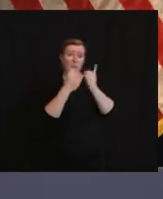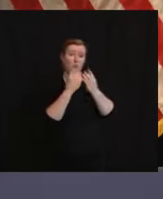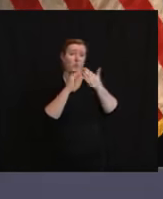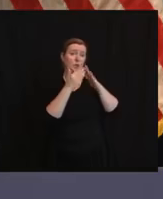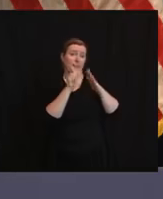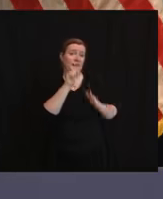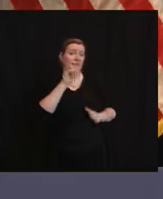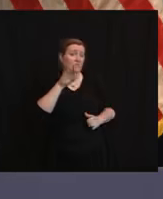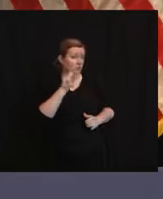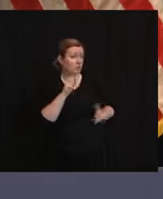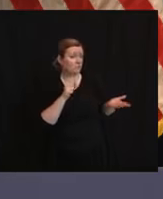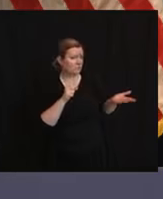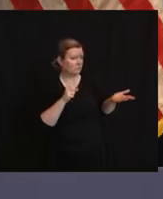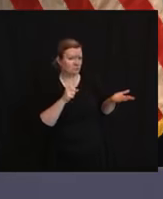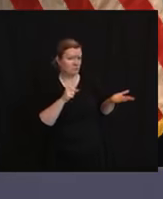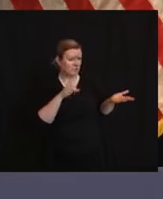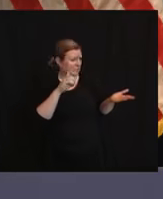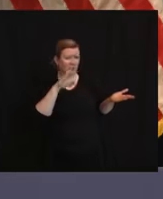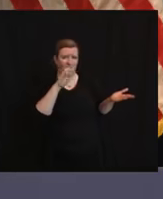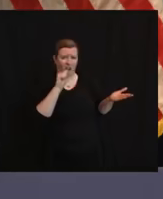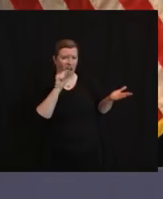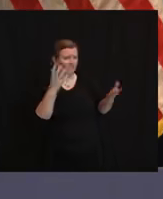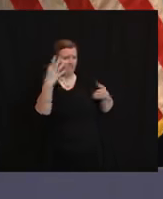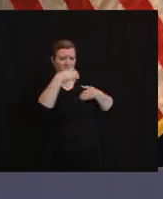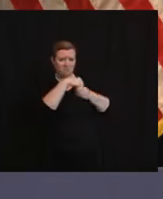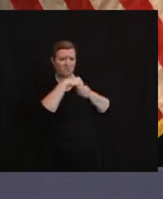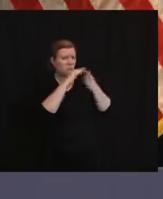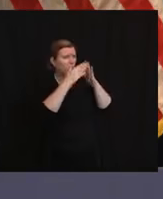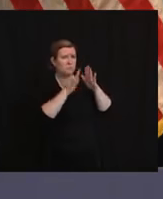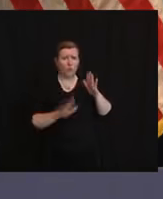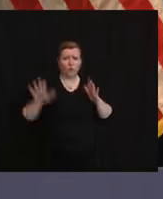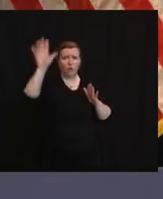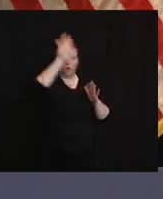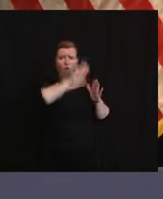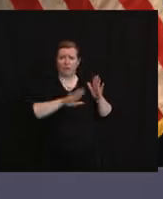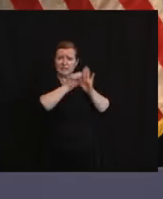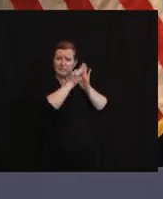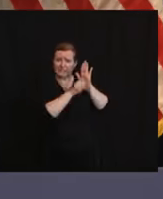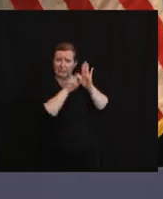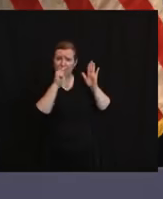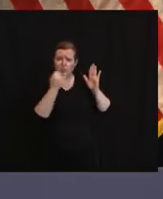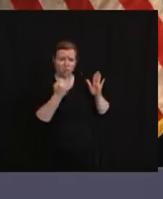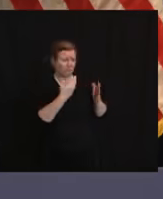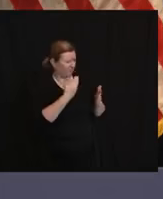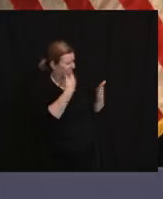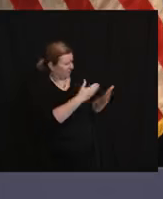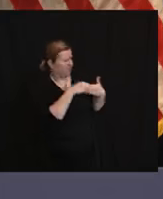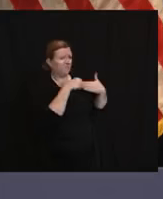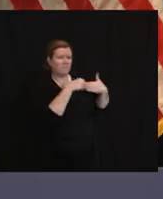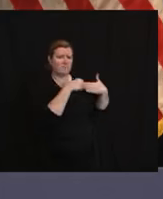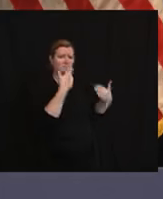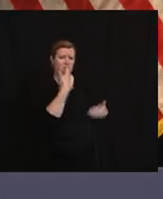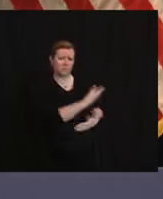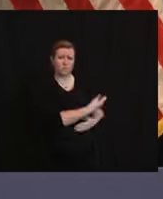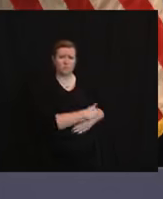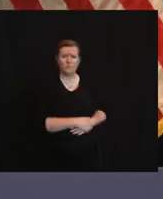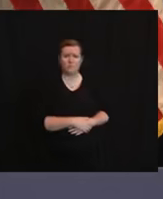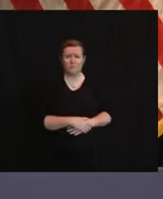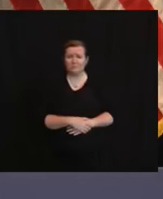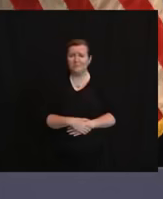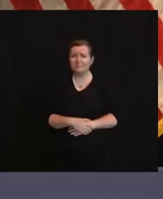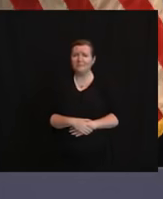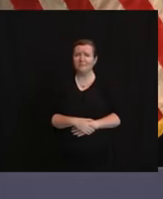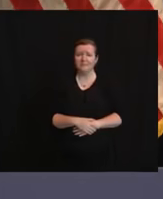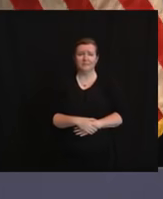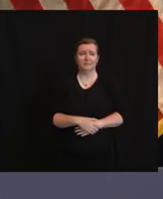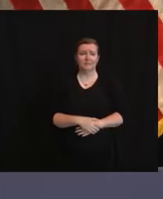up and down. Thank you for your extraordinary leadership. Bless you. With that, another person who needs no introduction, please help me welcome the